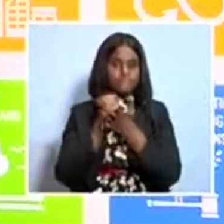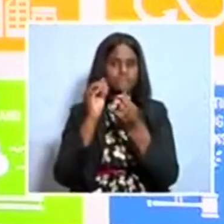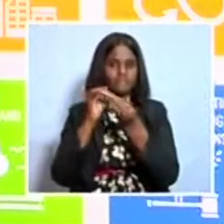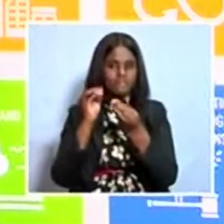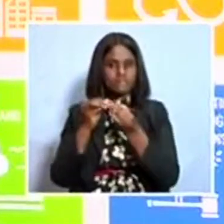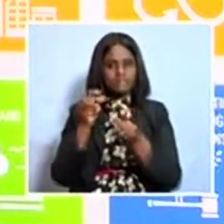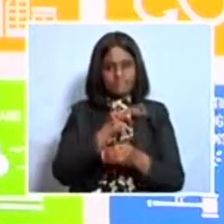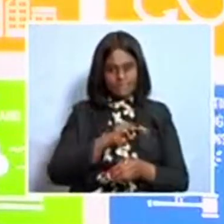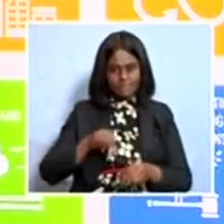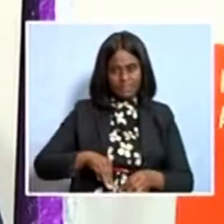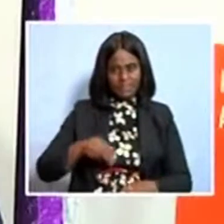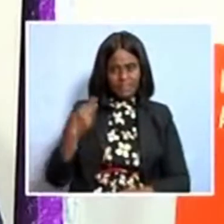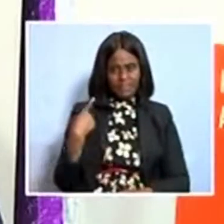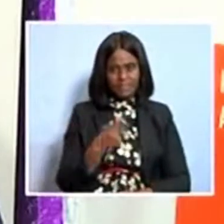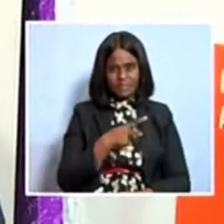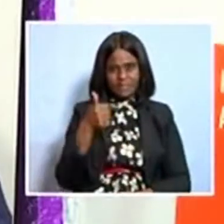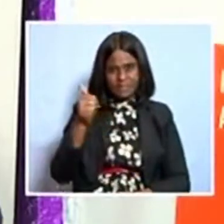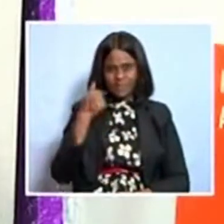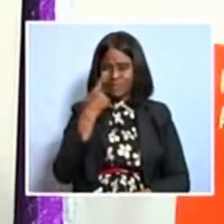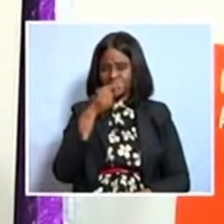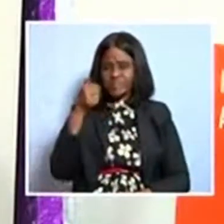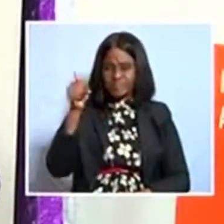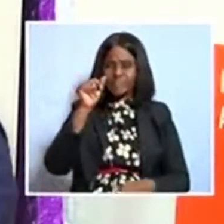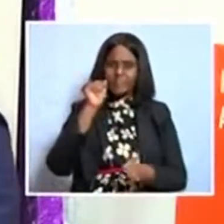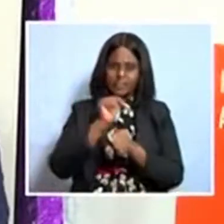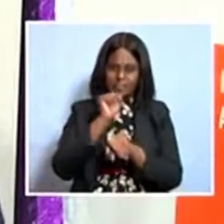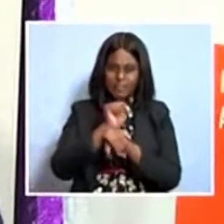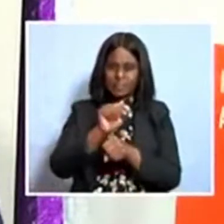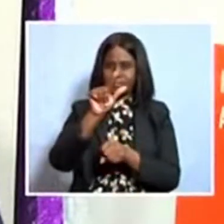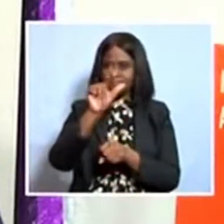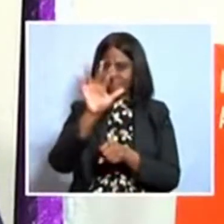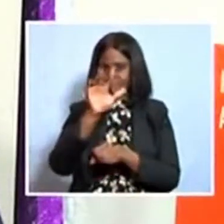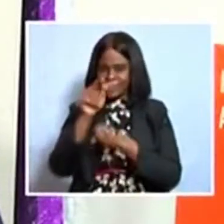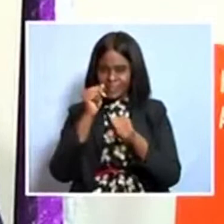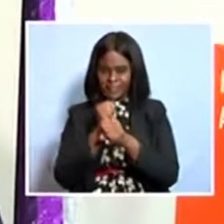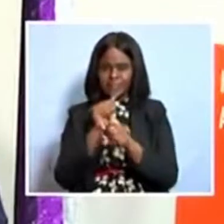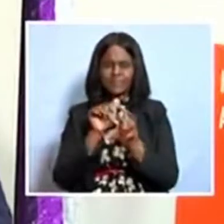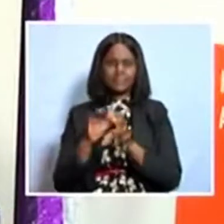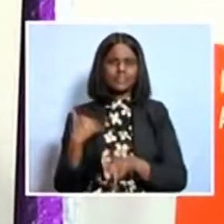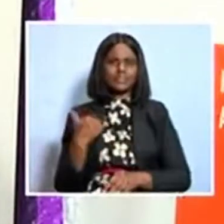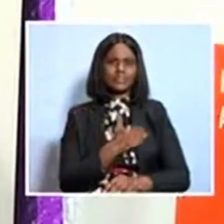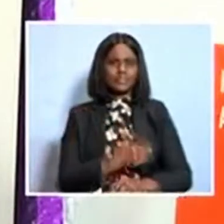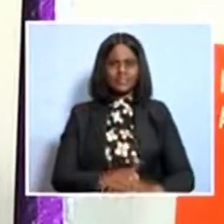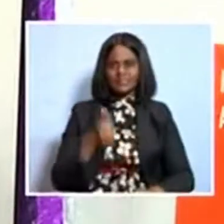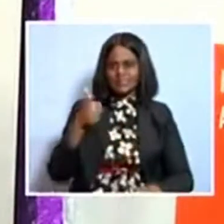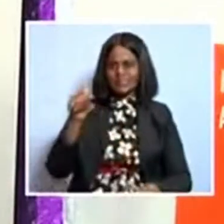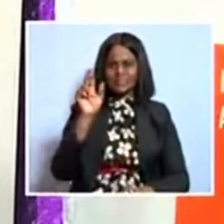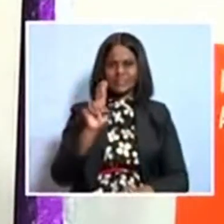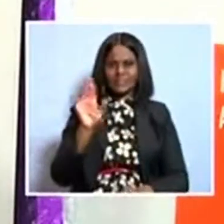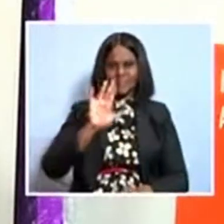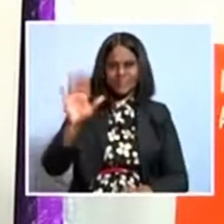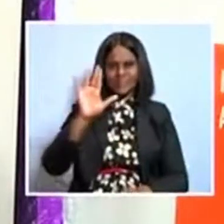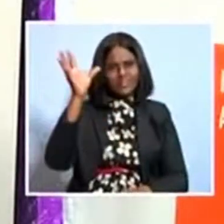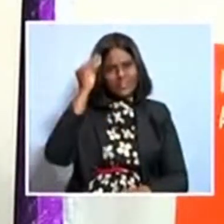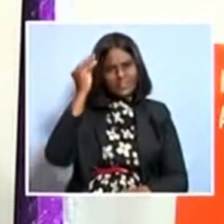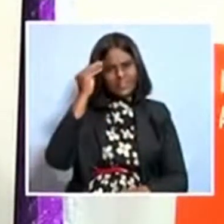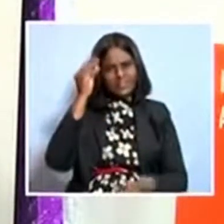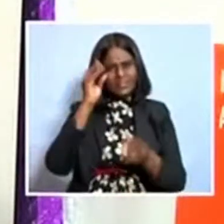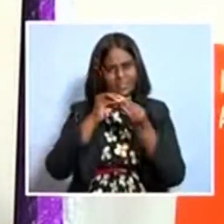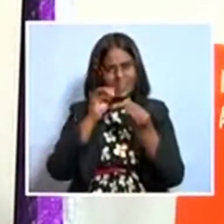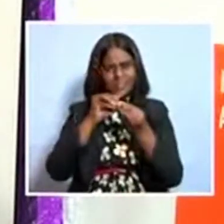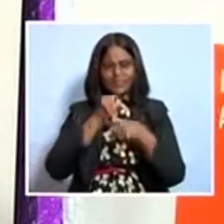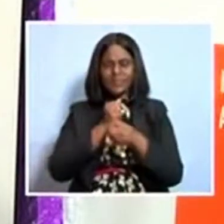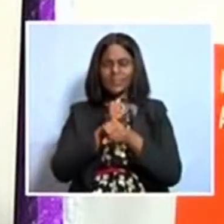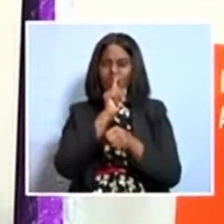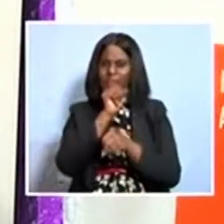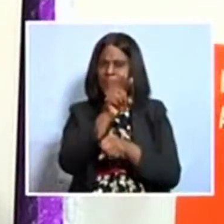As a member of parliament who's well connected, worked for 25 years in China, how are you utilizing your connection to make sure that